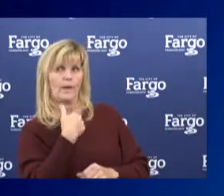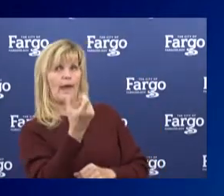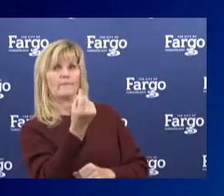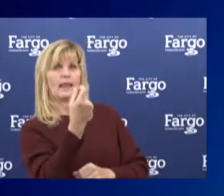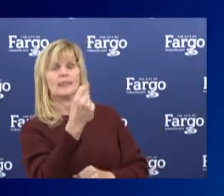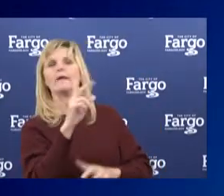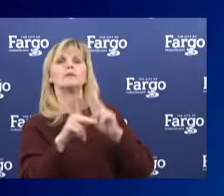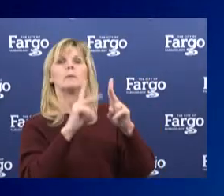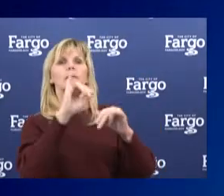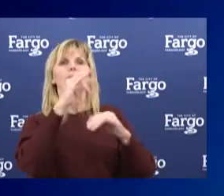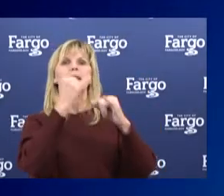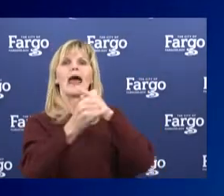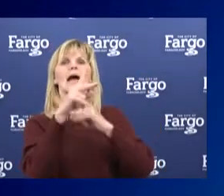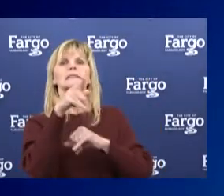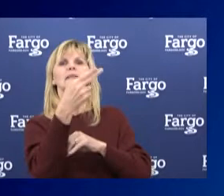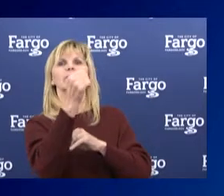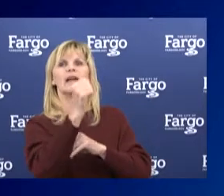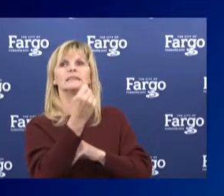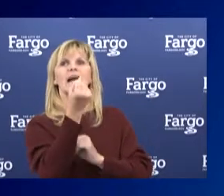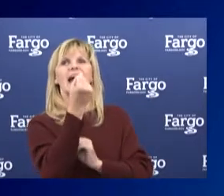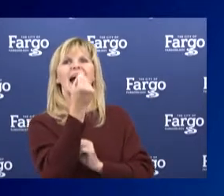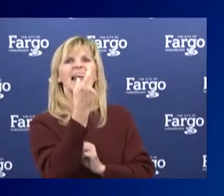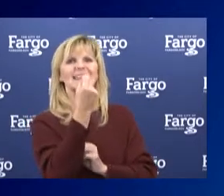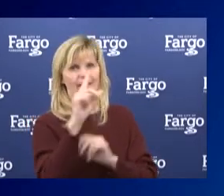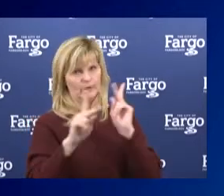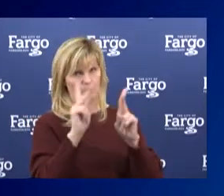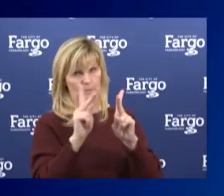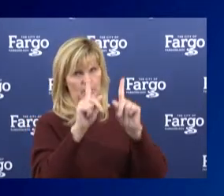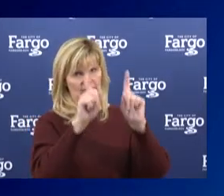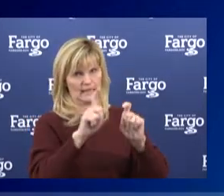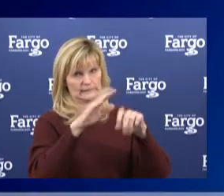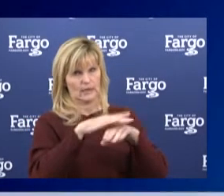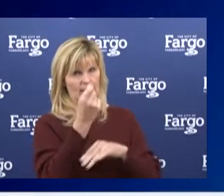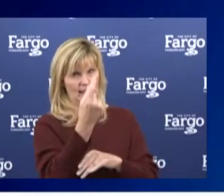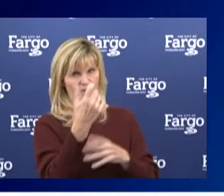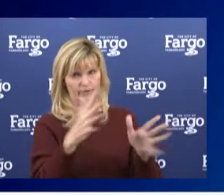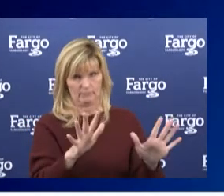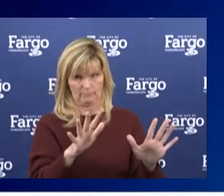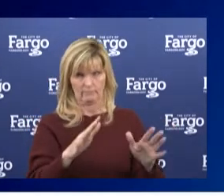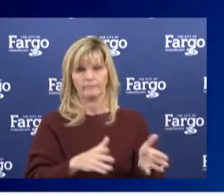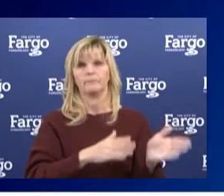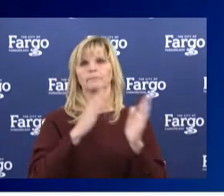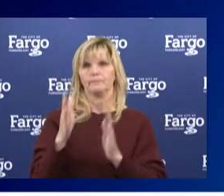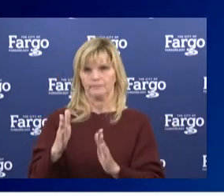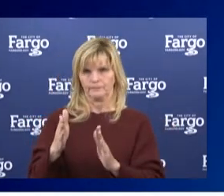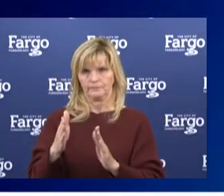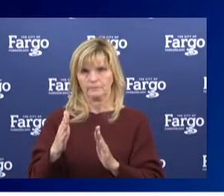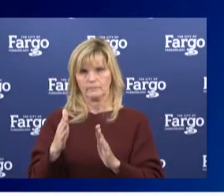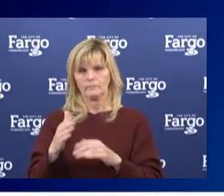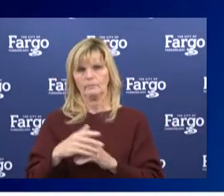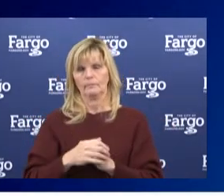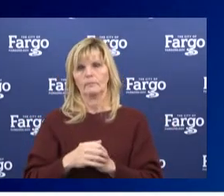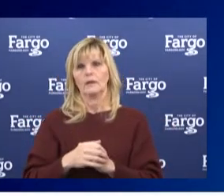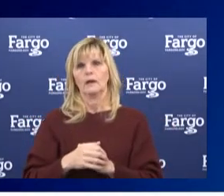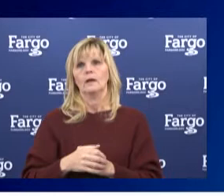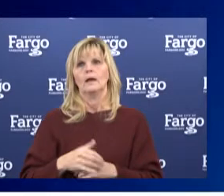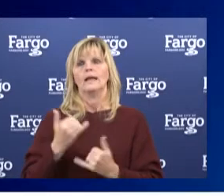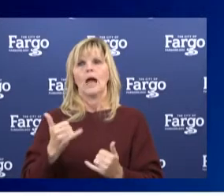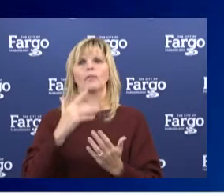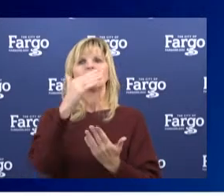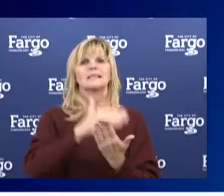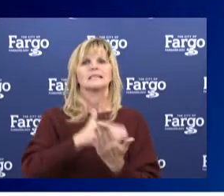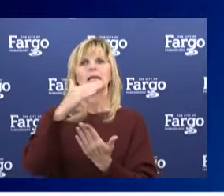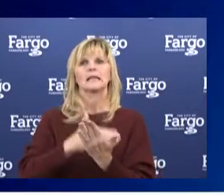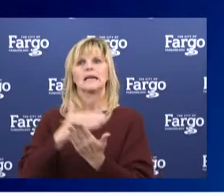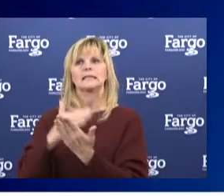those last stages of safety and efficacy trials. Next slide. And this is the kind of list of the